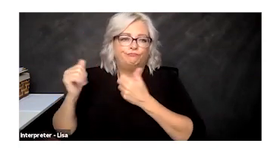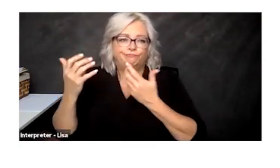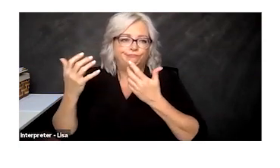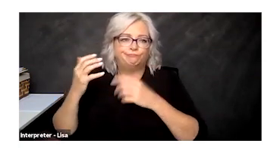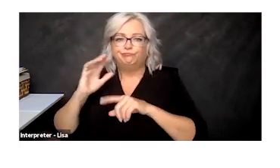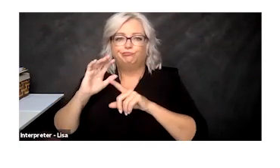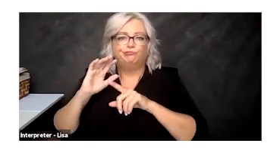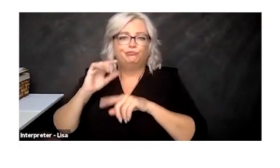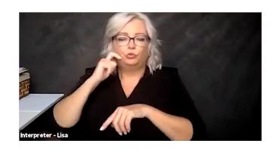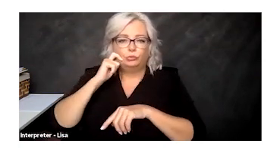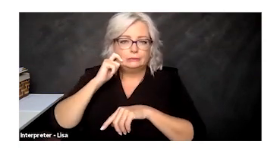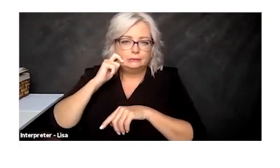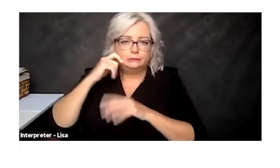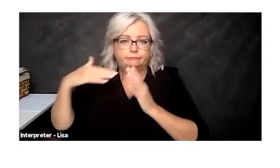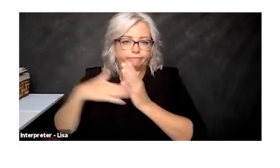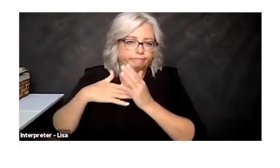Next slide, please, Truman.